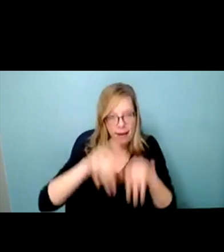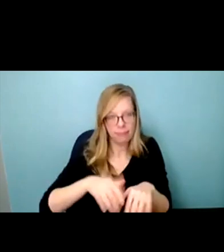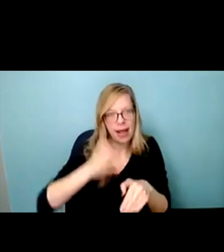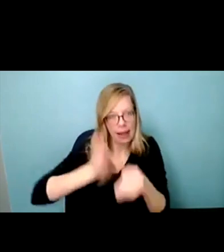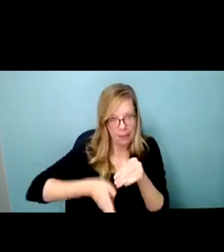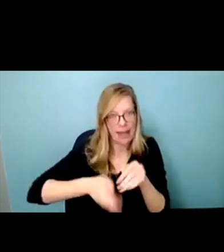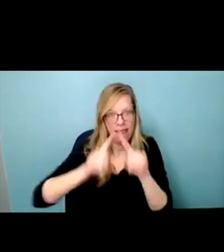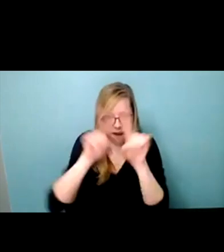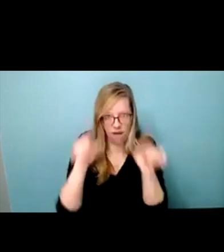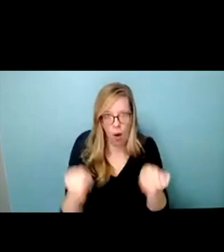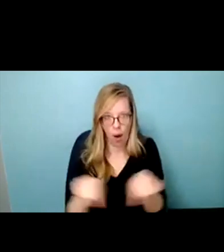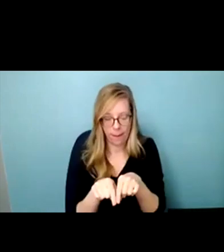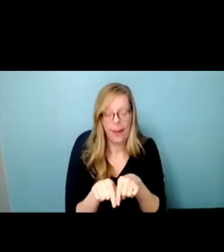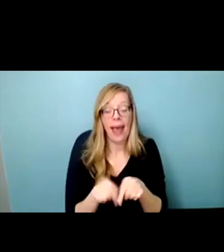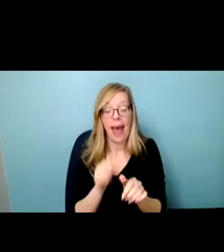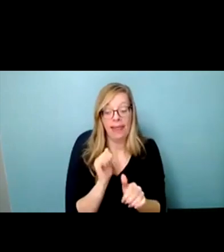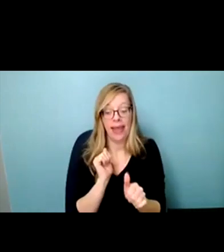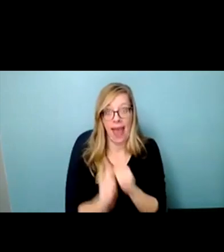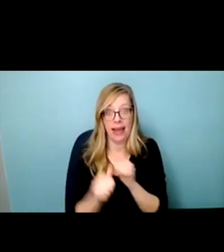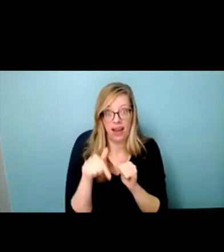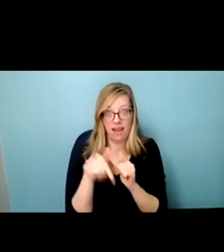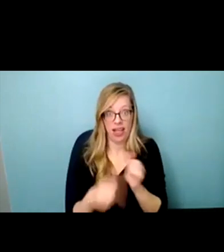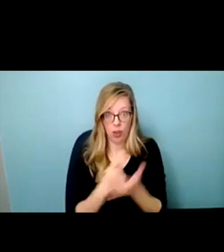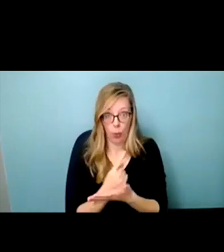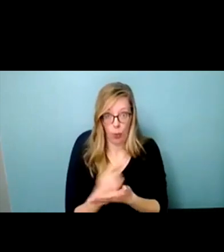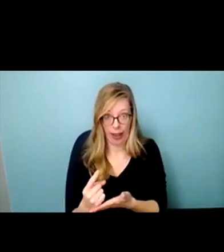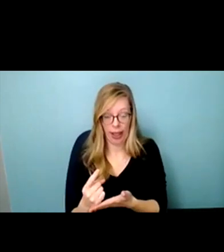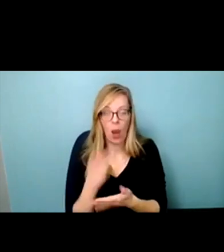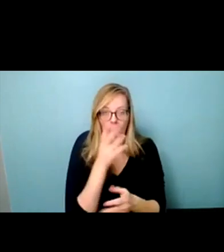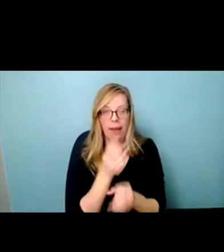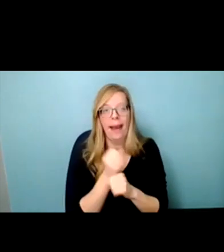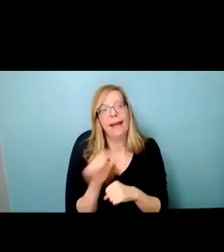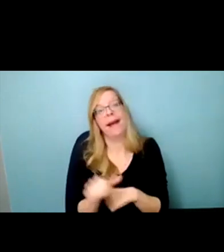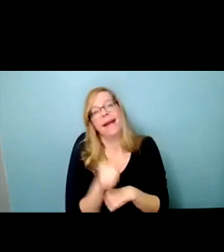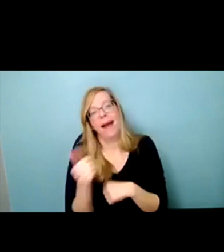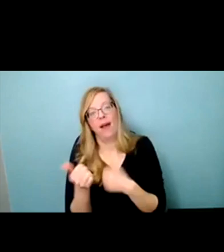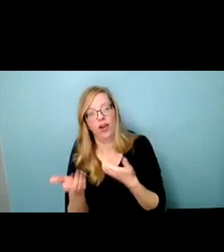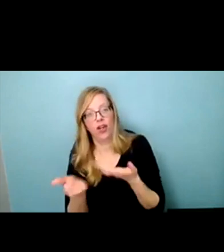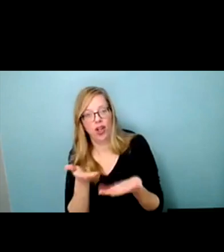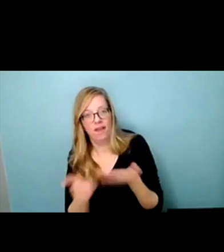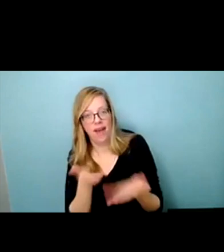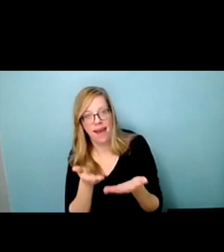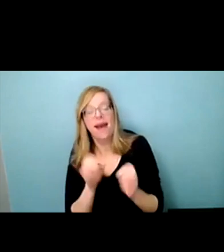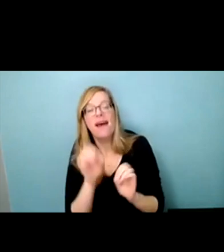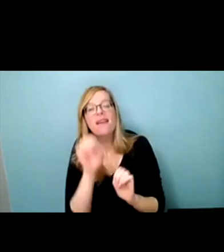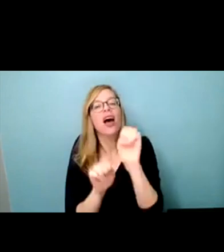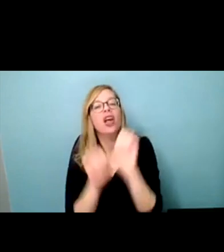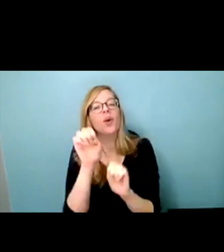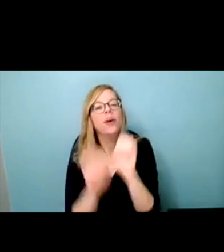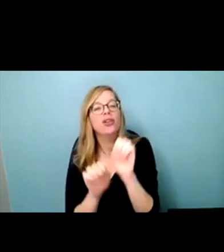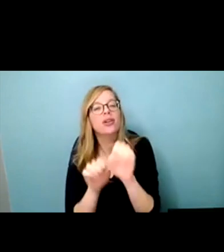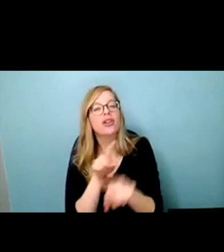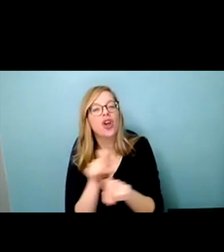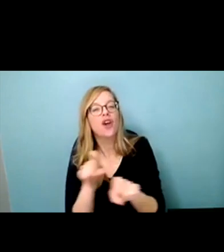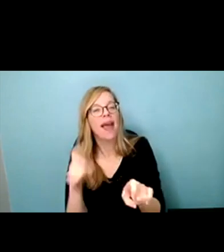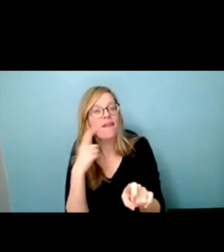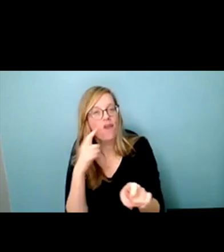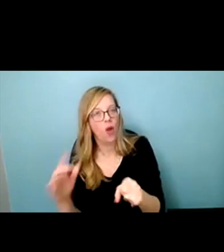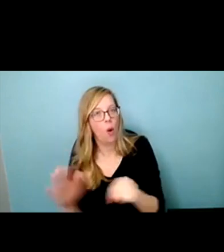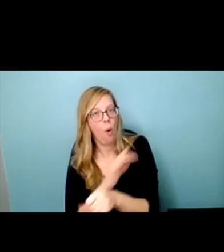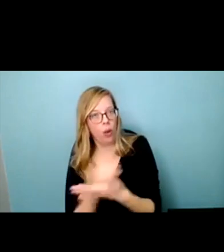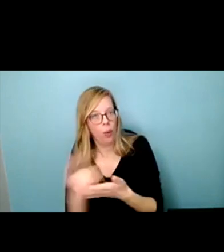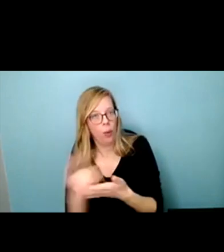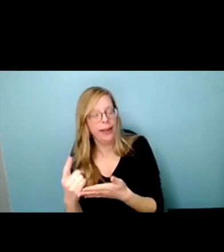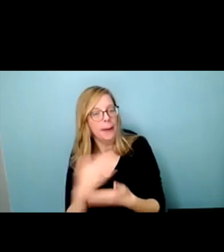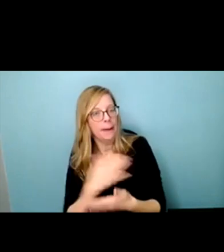course, at the end of this week, you're going to get another survey that will be the evaluation survey for the whole week. So please be ready for that. And